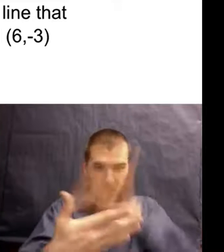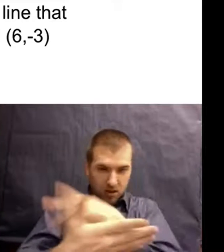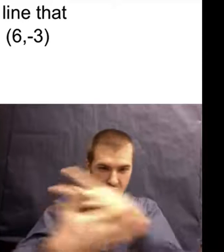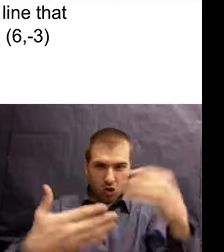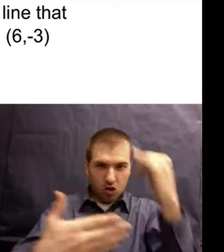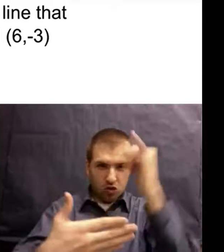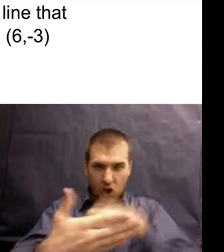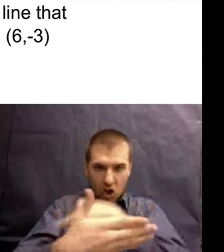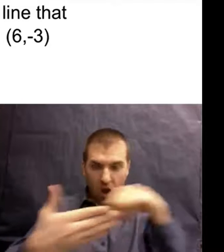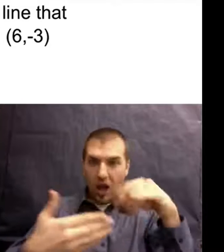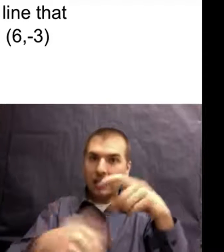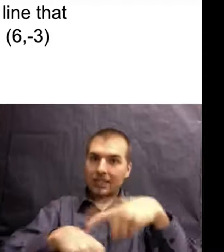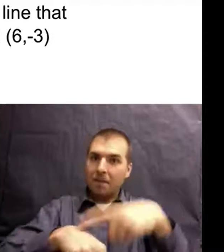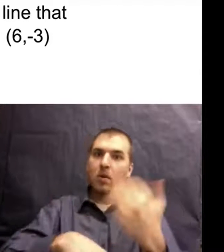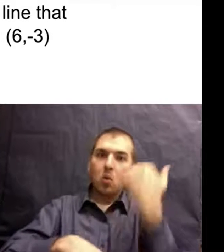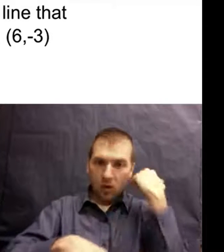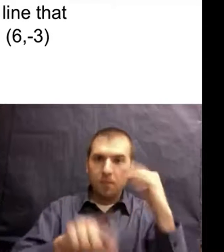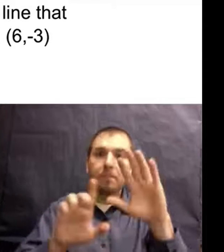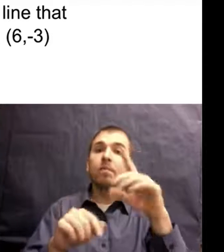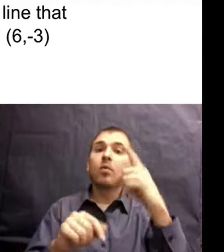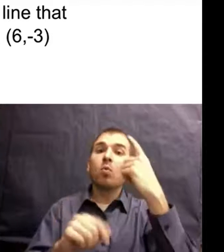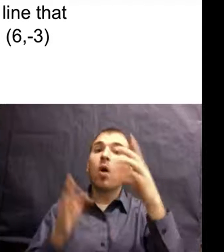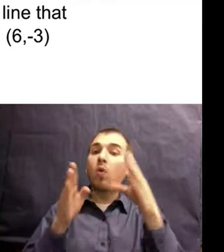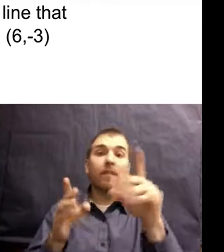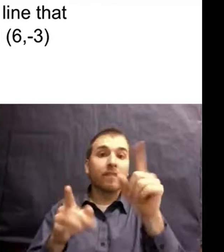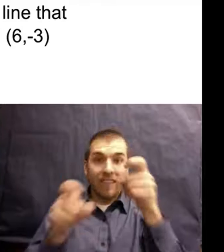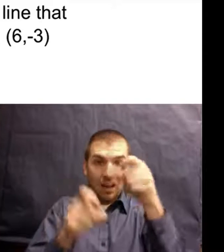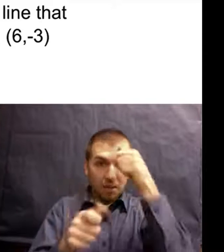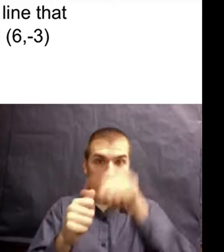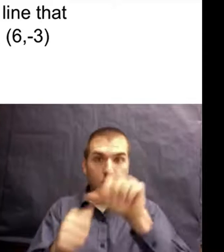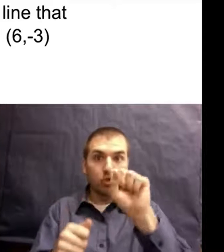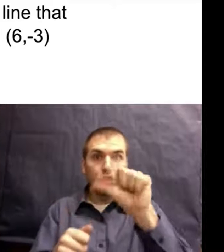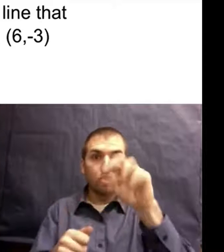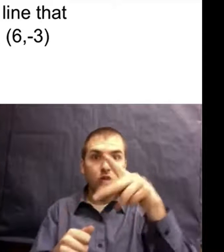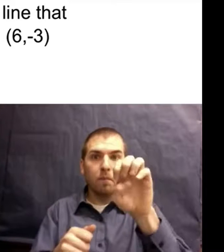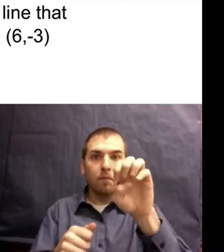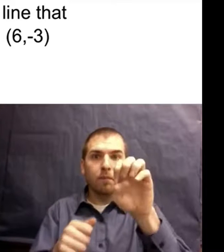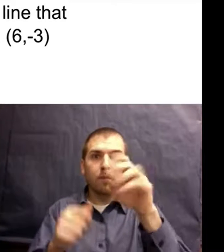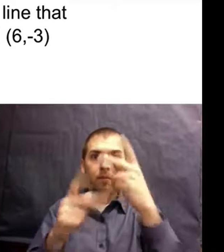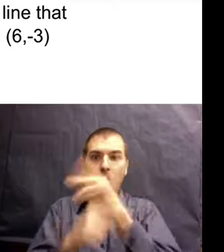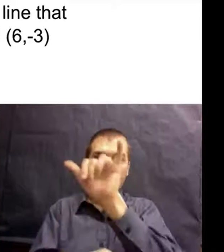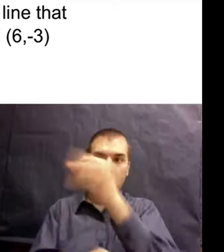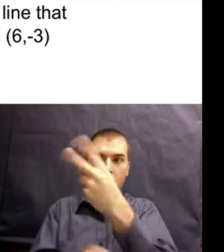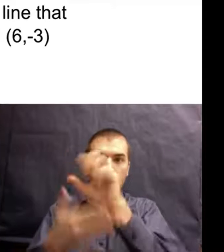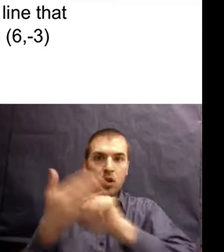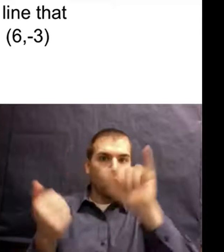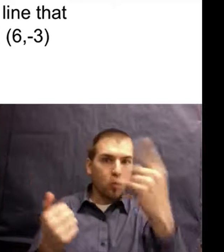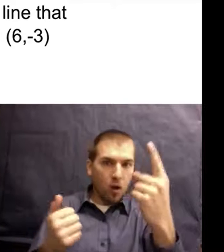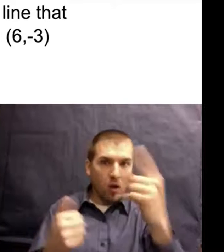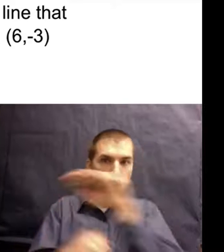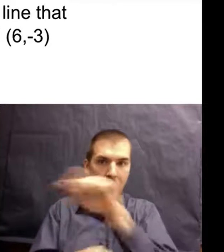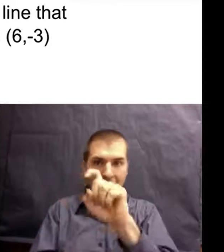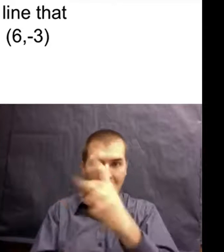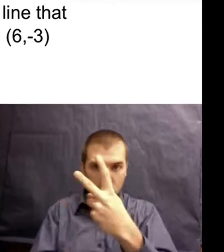Okay, so write an equation for the line that passes through 3, 0, and 6, negative 3. So remember the slope. We have to